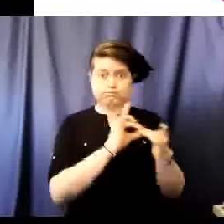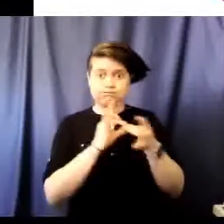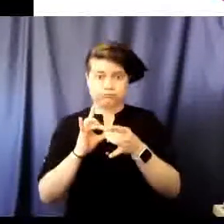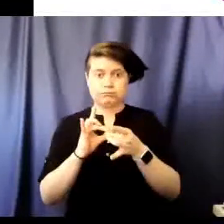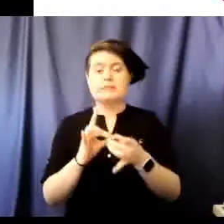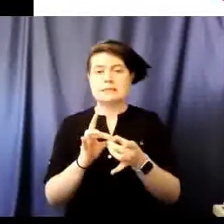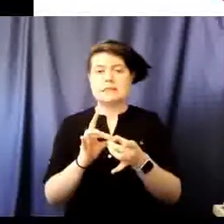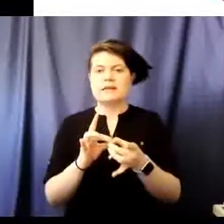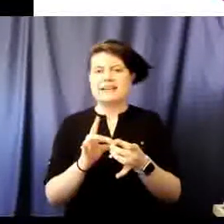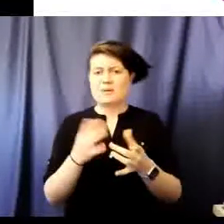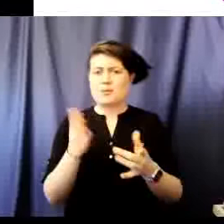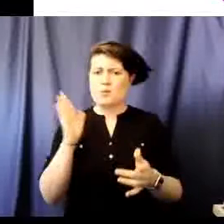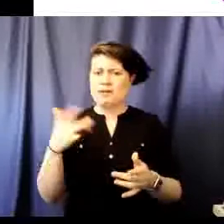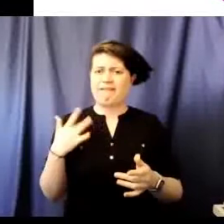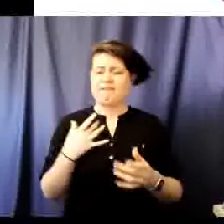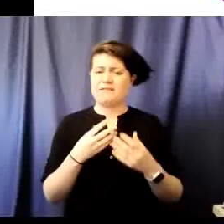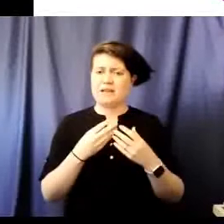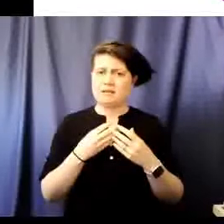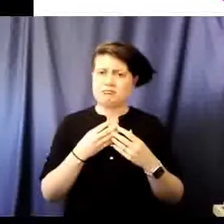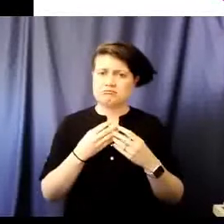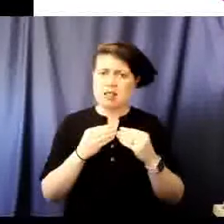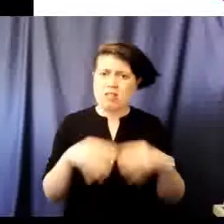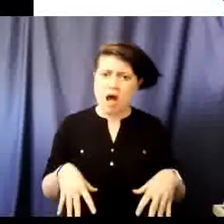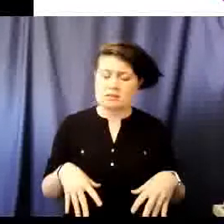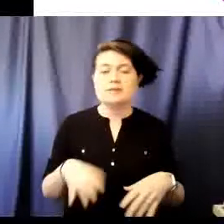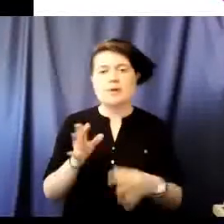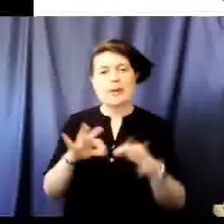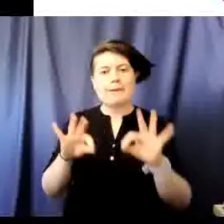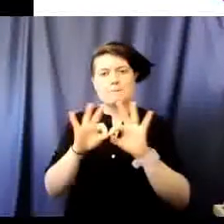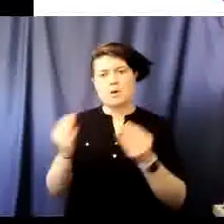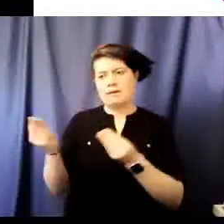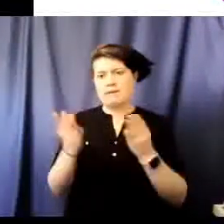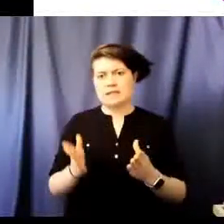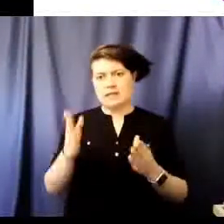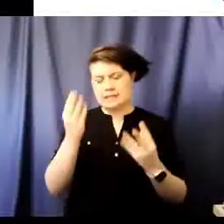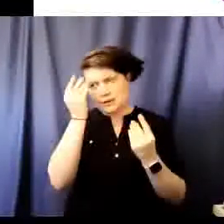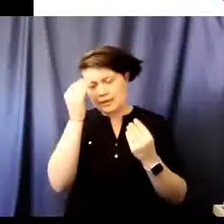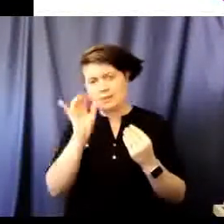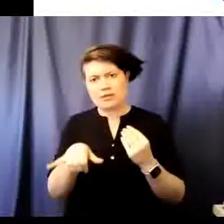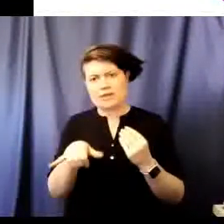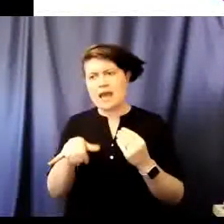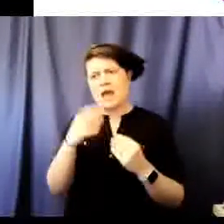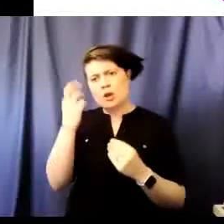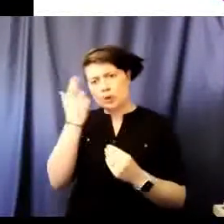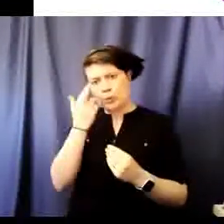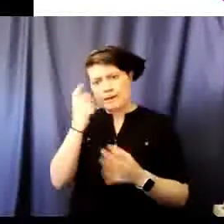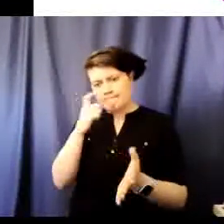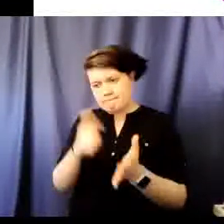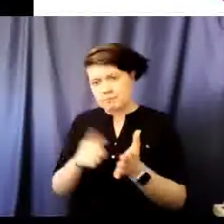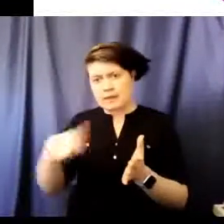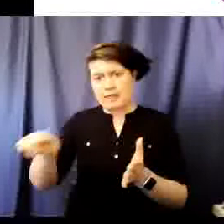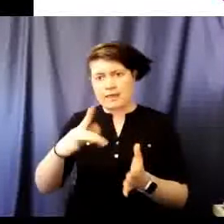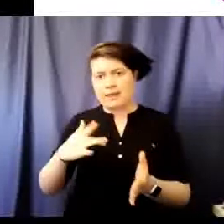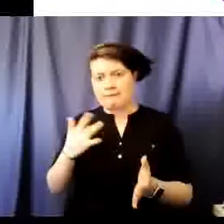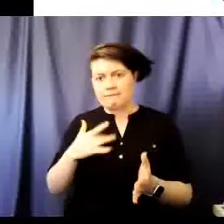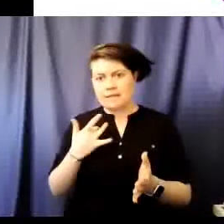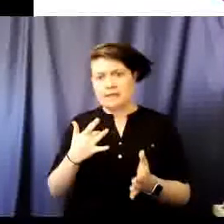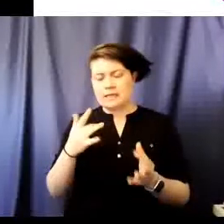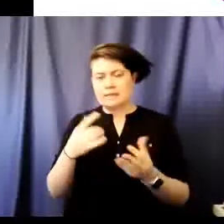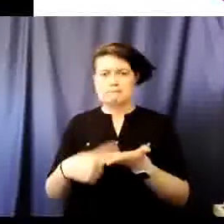to acknowledge these feelings and include activities that focus on transition at the end of the group.